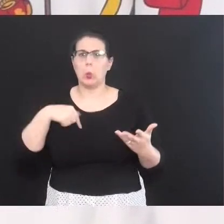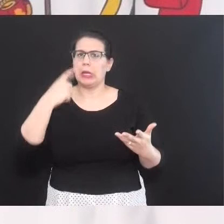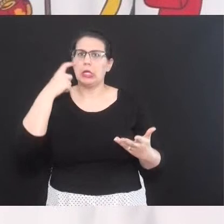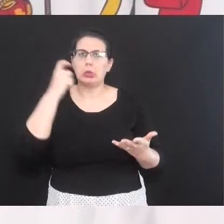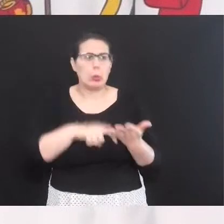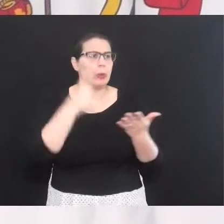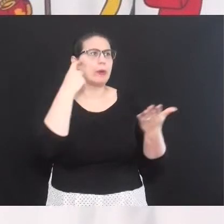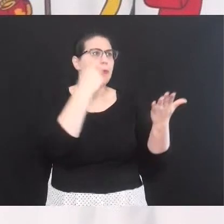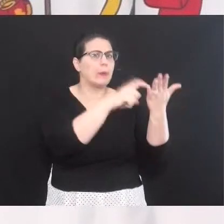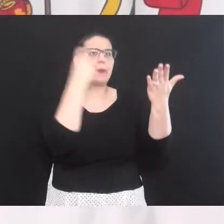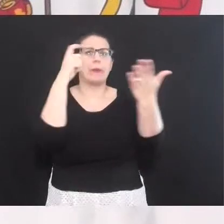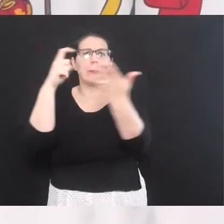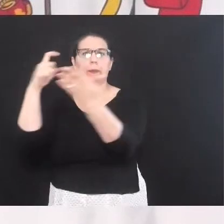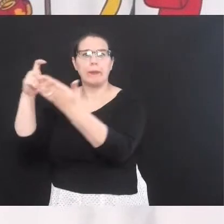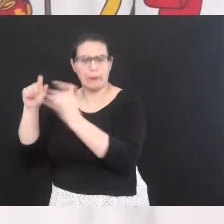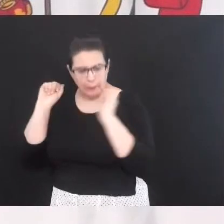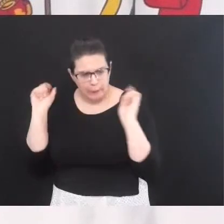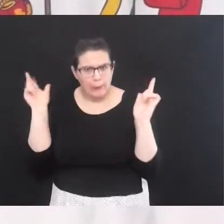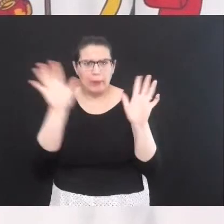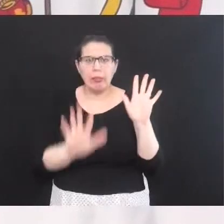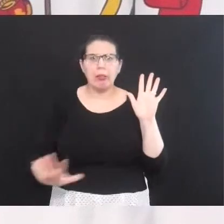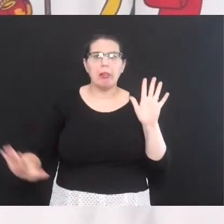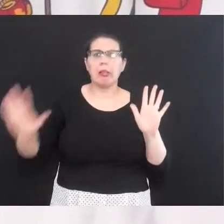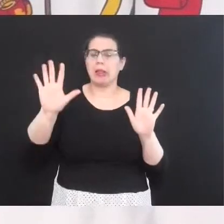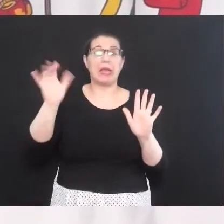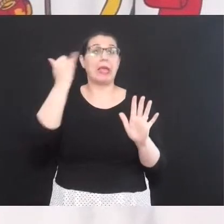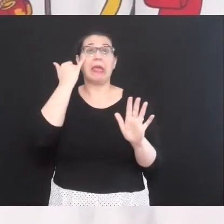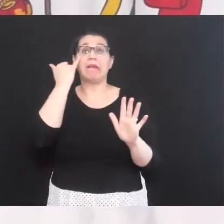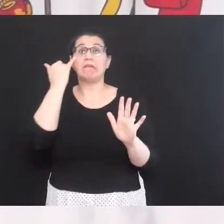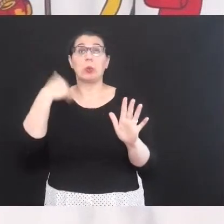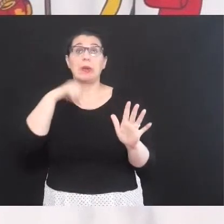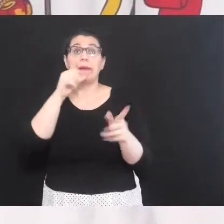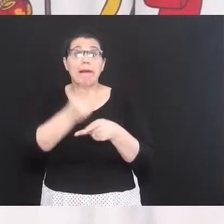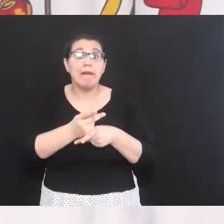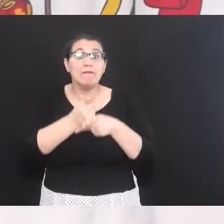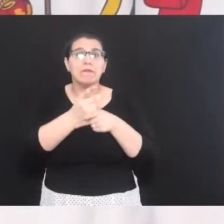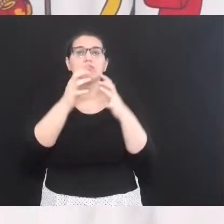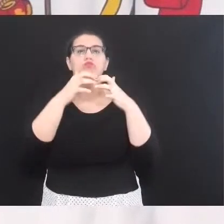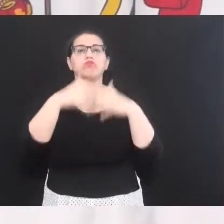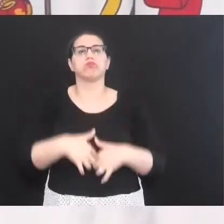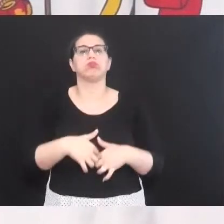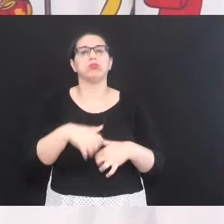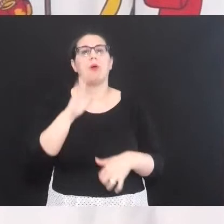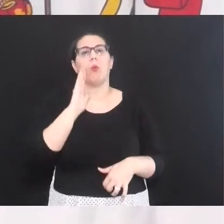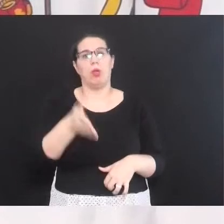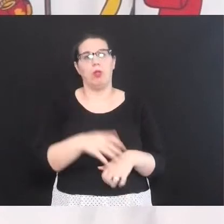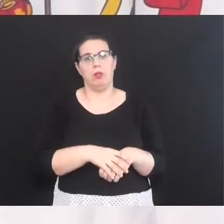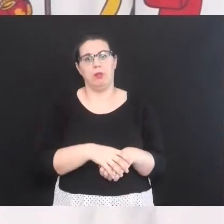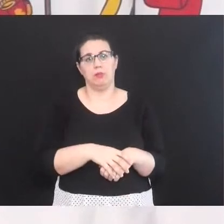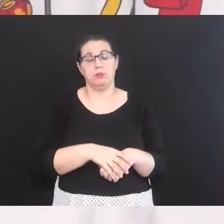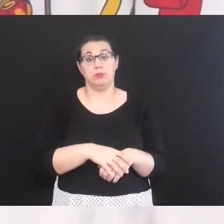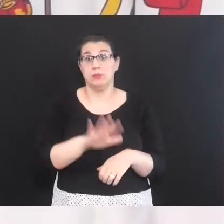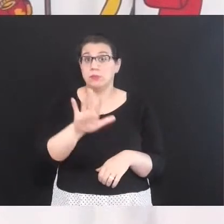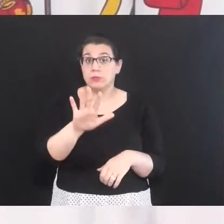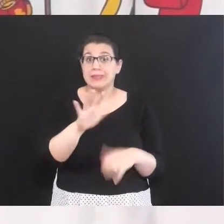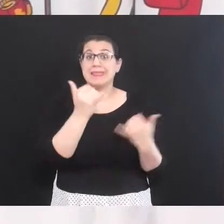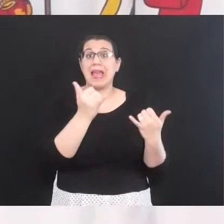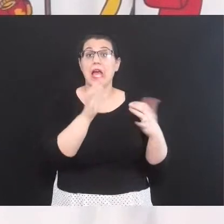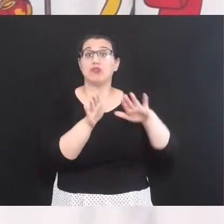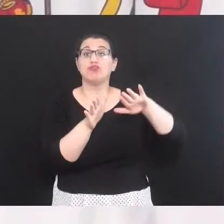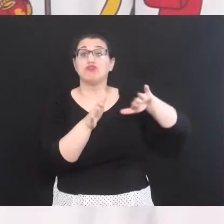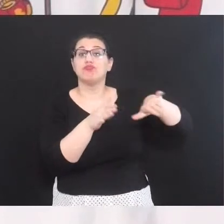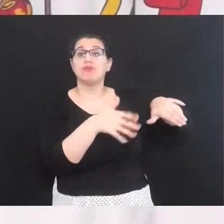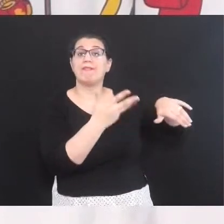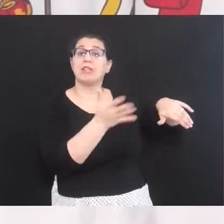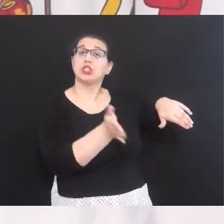and if we don't watch out, we're going to implode ourselves. Now, with that being said, I want to switch channels back to